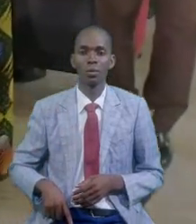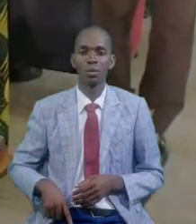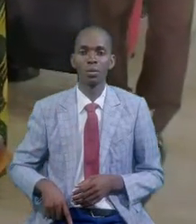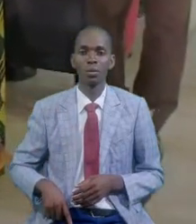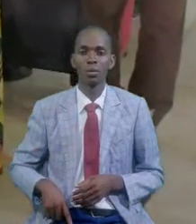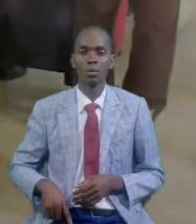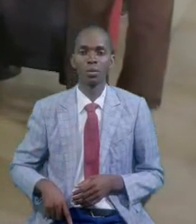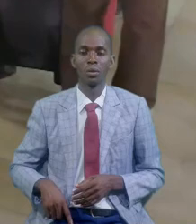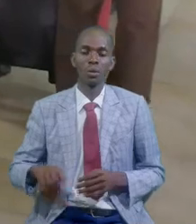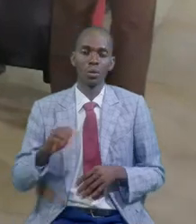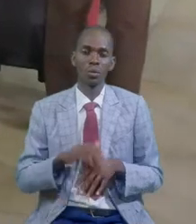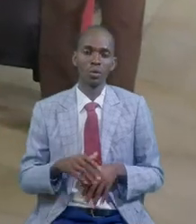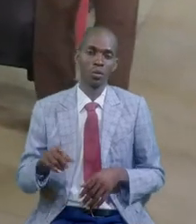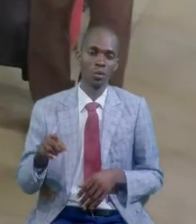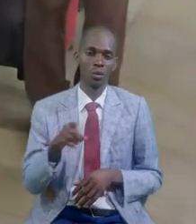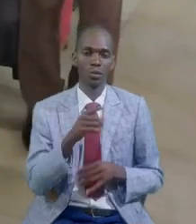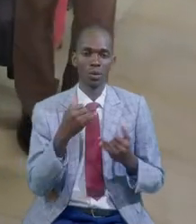Upon you.